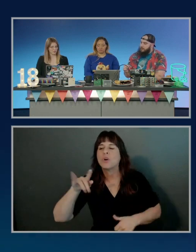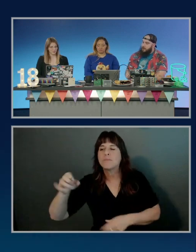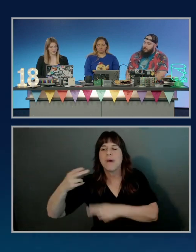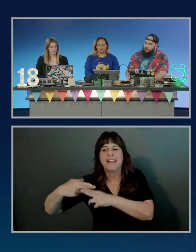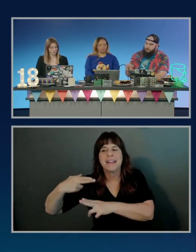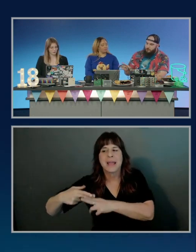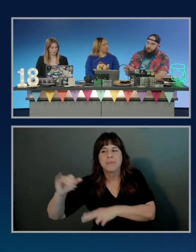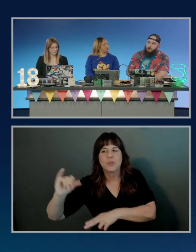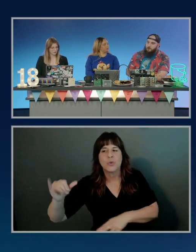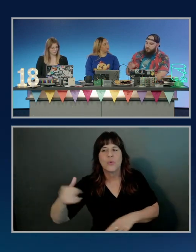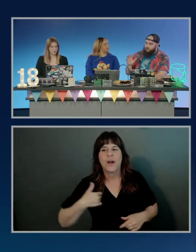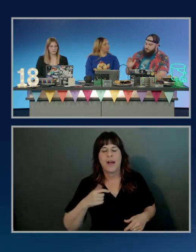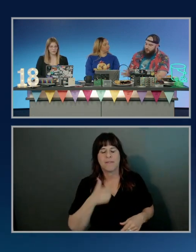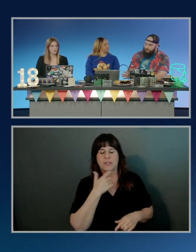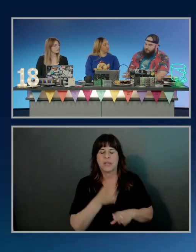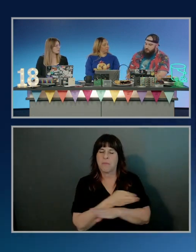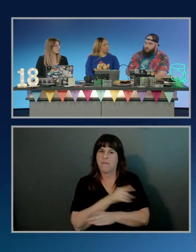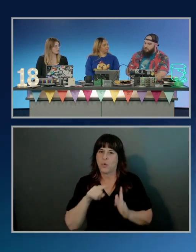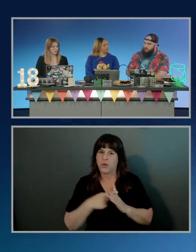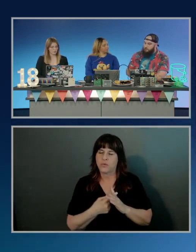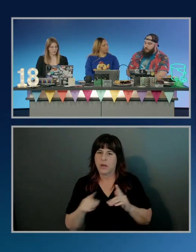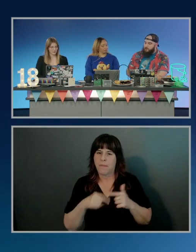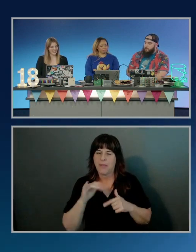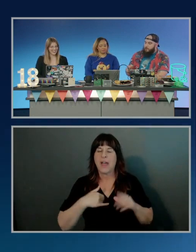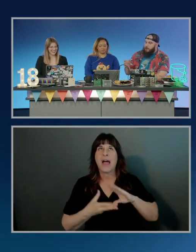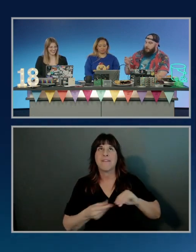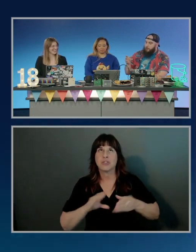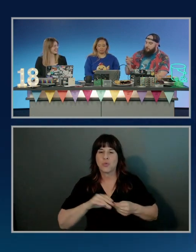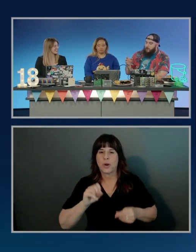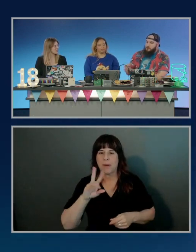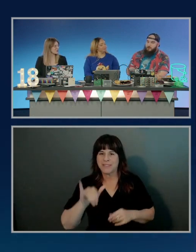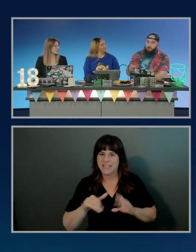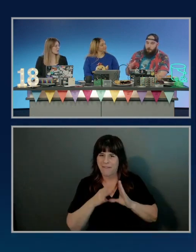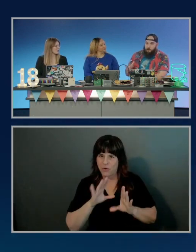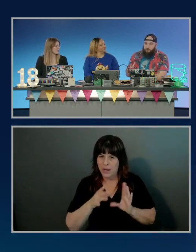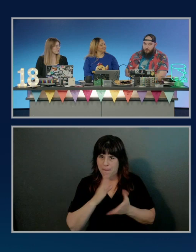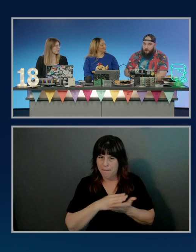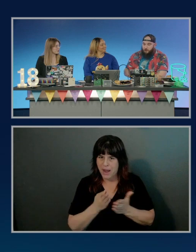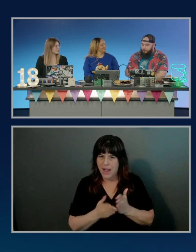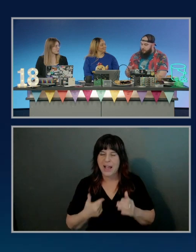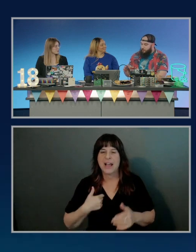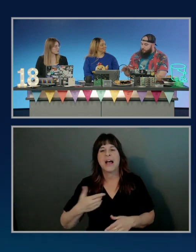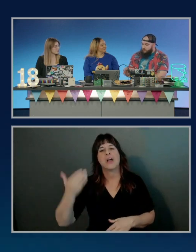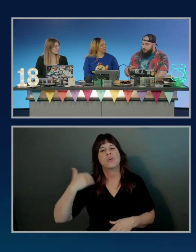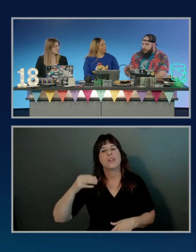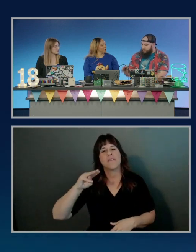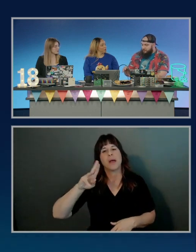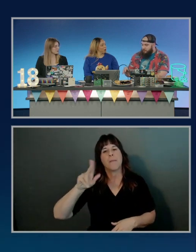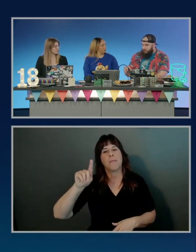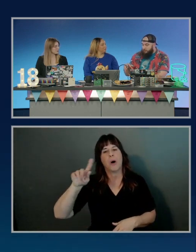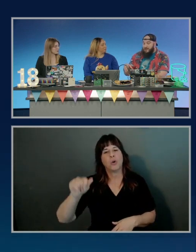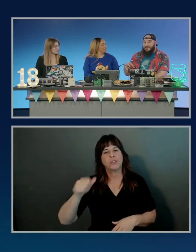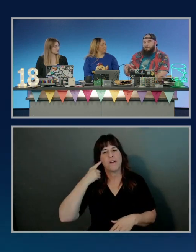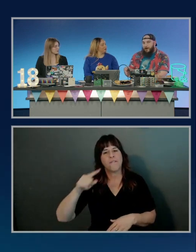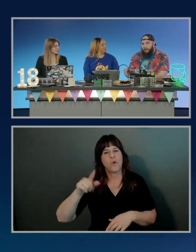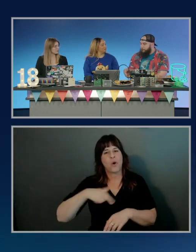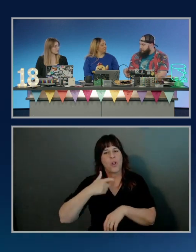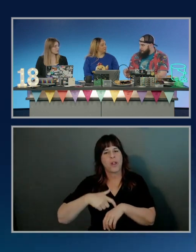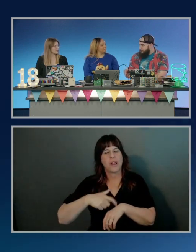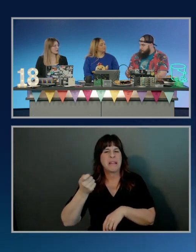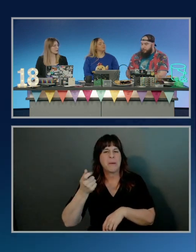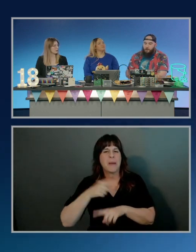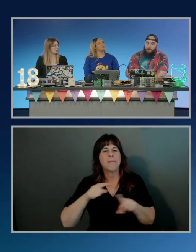I must say, and before you start I have a story about savory pies. I used to live in Malta for a while, and during Christmas they have this thing called a mince